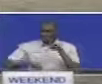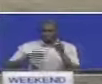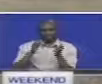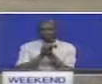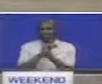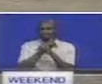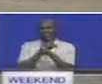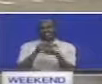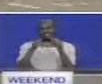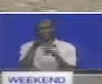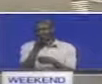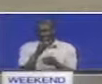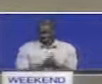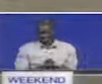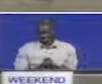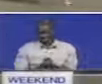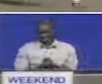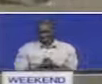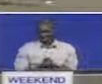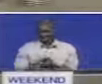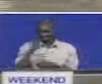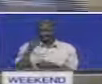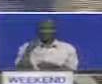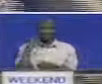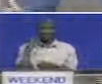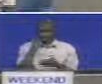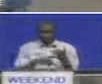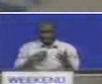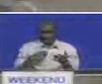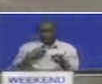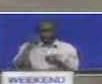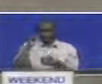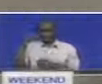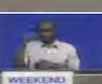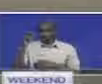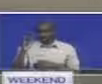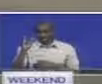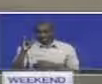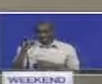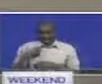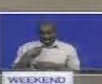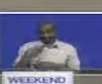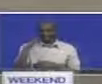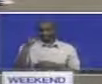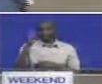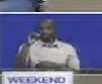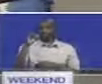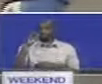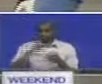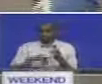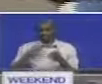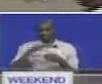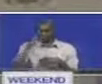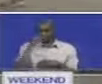defending champions. Key players for Nakuru, including skipper Edson Makori, Lai Buyachi and Dalo Chitui, did not disappoint as they